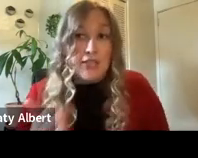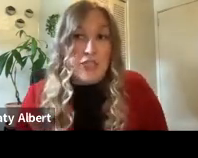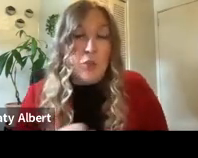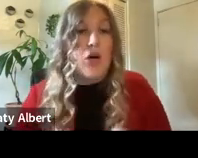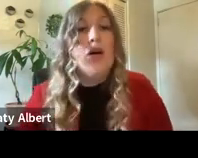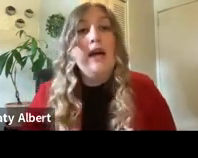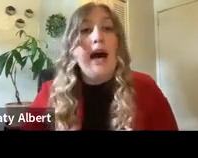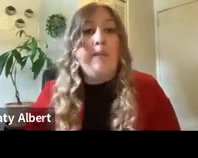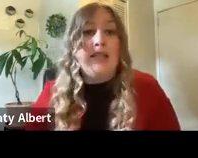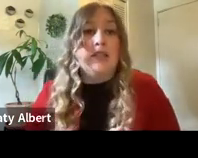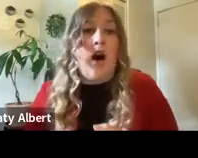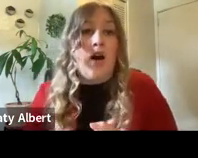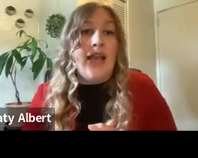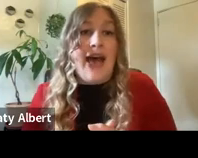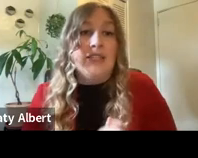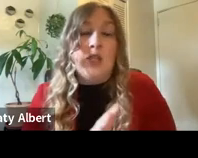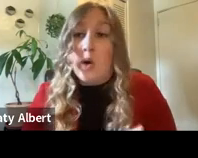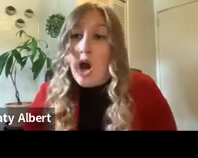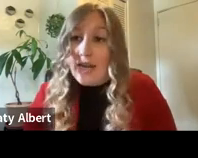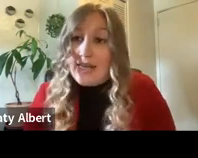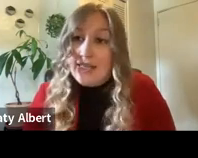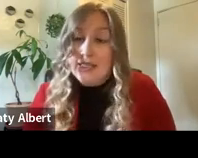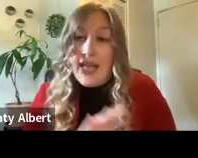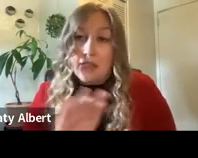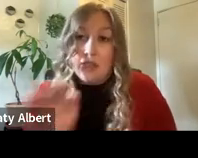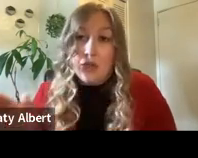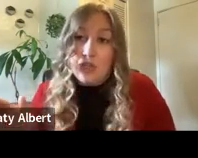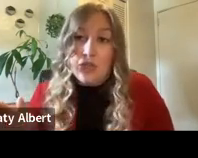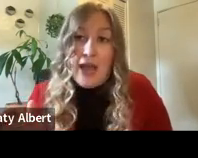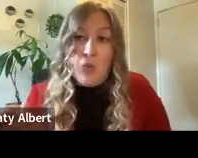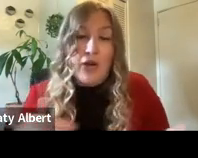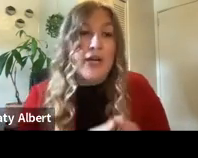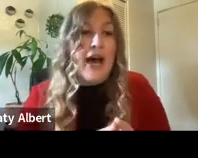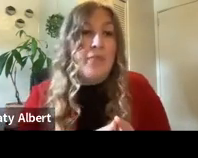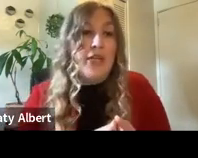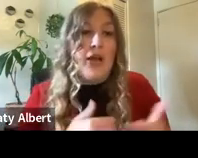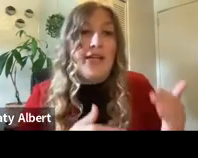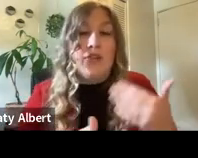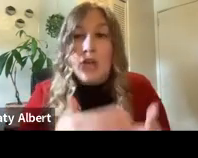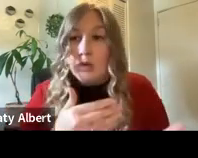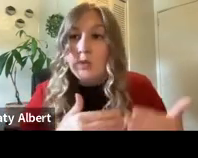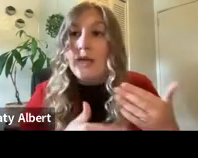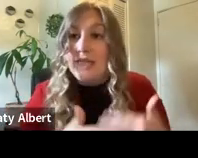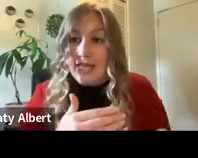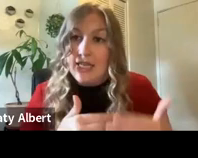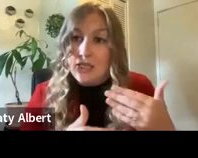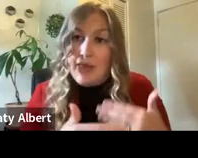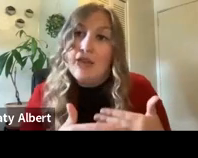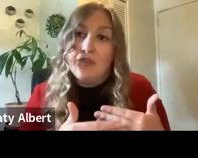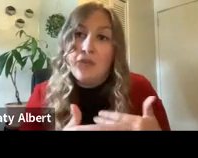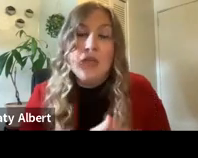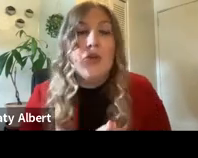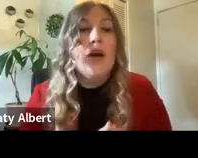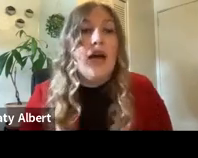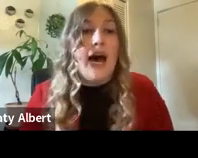regular schedule. As long as your audience and the social network, kind of knows what to